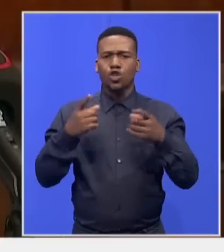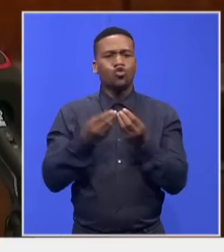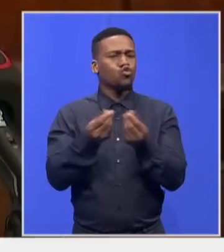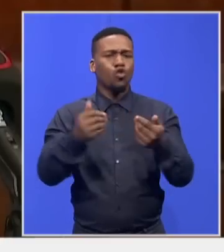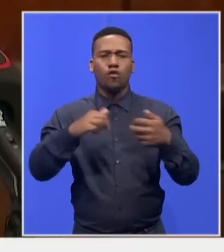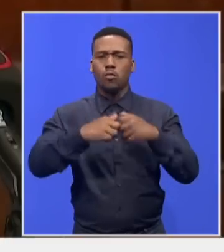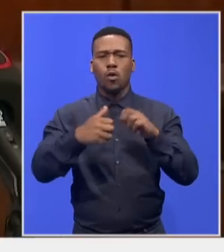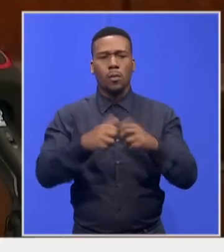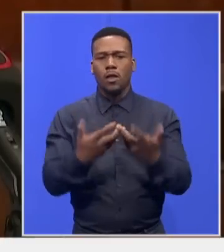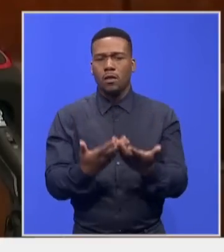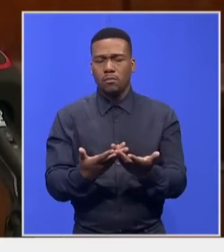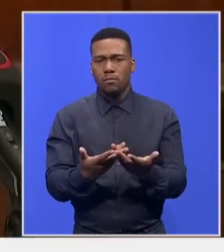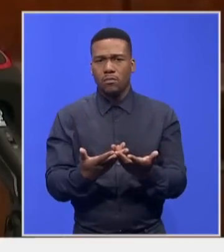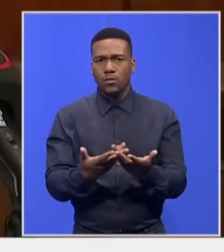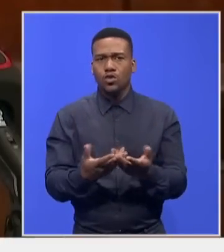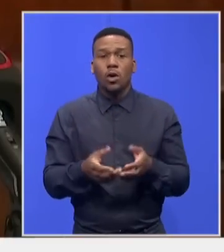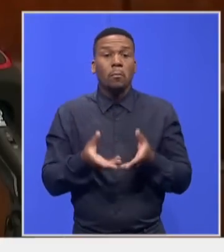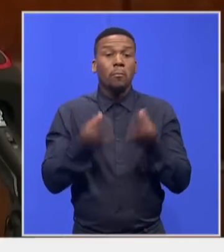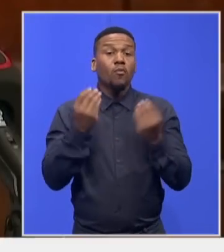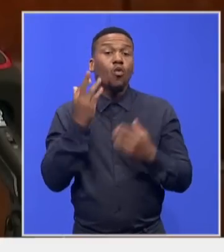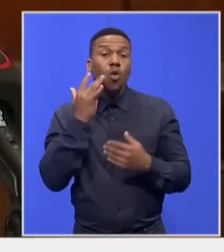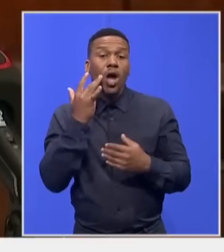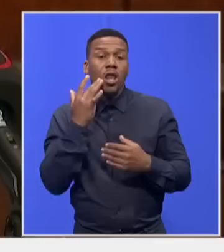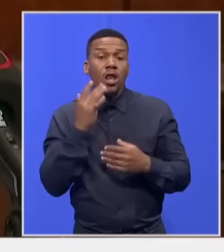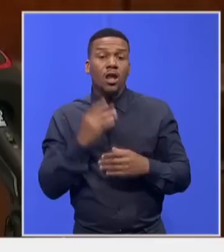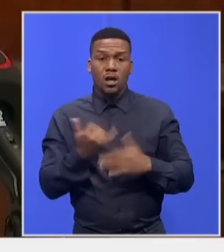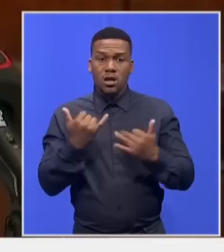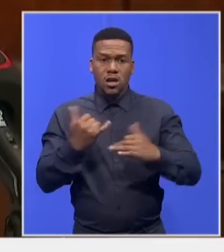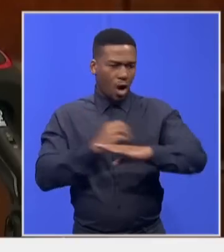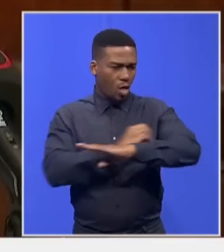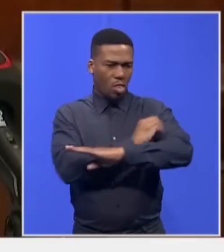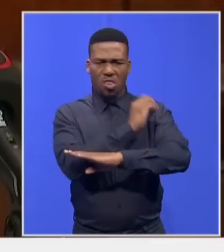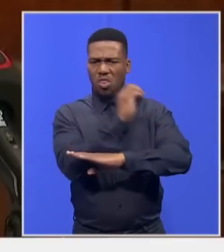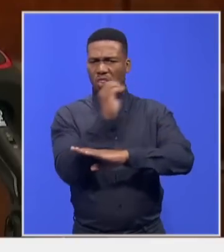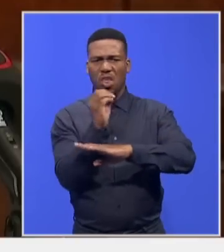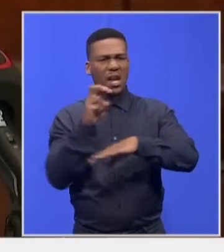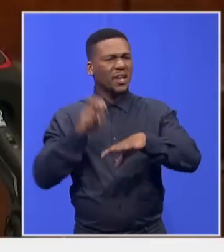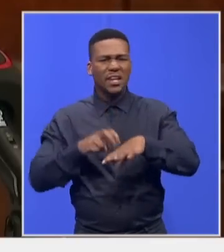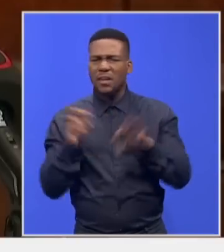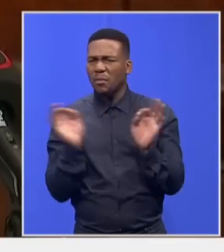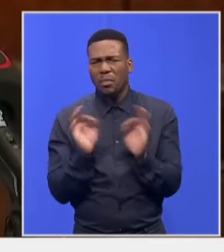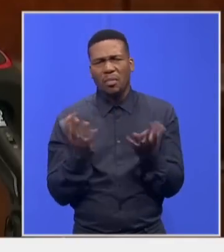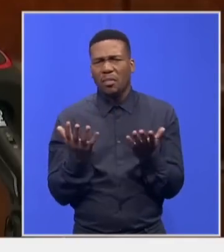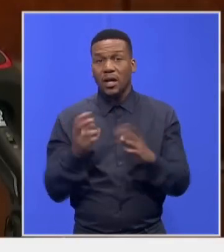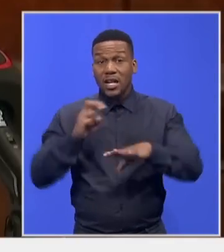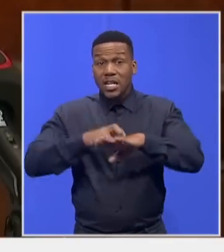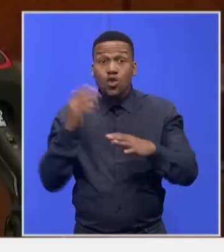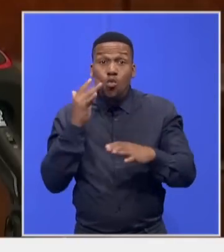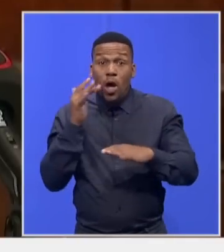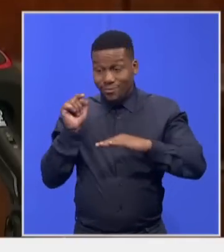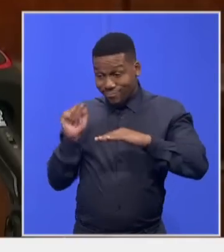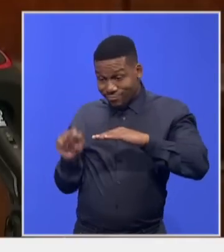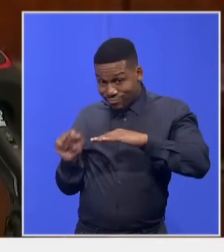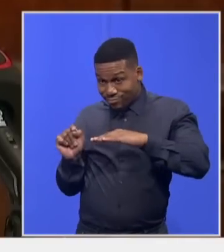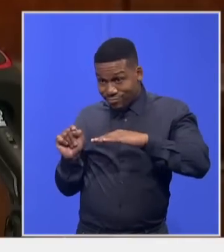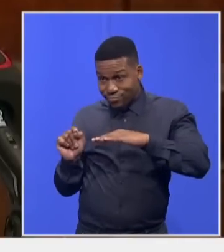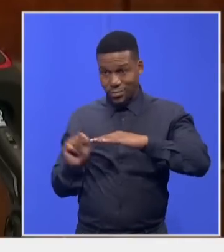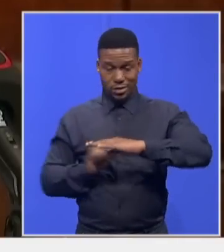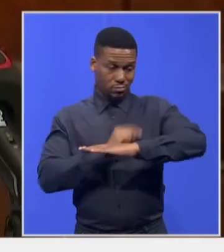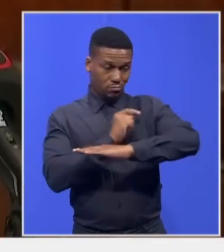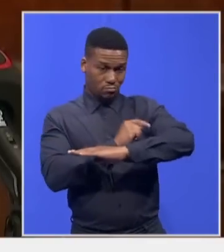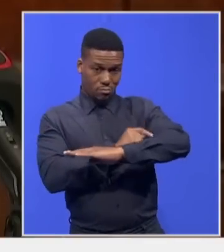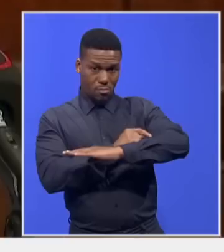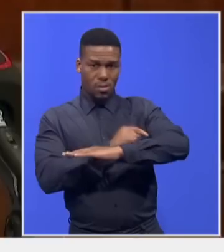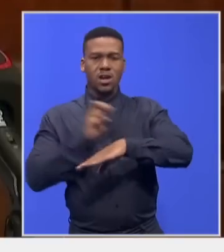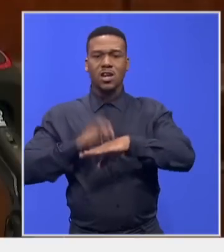you least need it, and at the point that you want it the most, is not available. So the point I'm trying to illustrate there is that